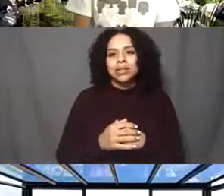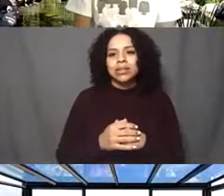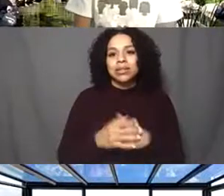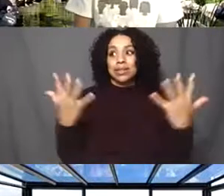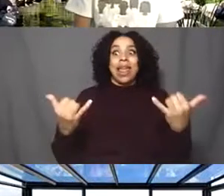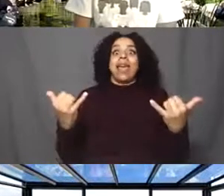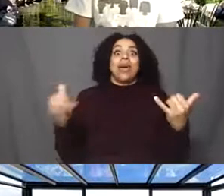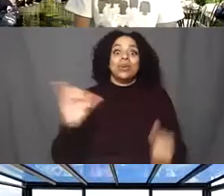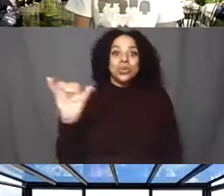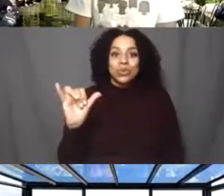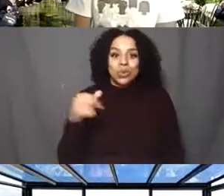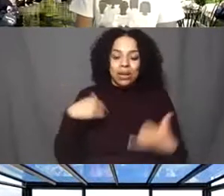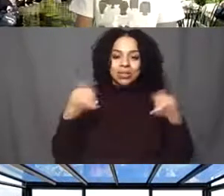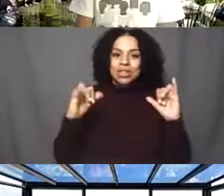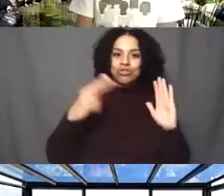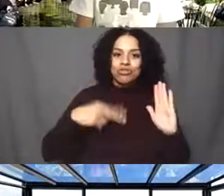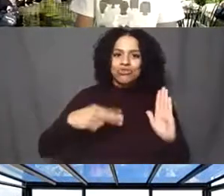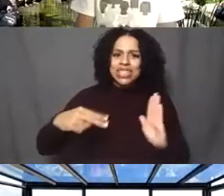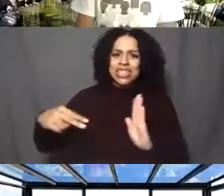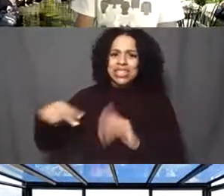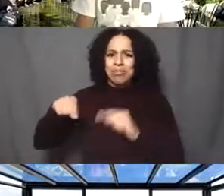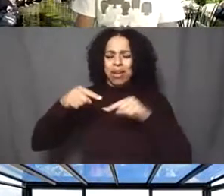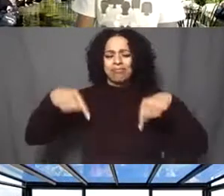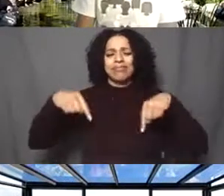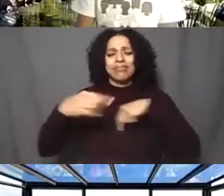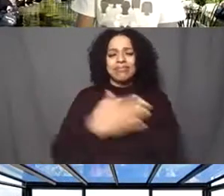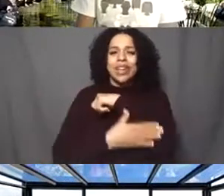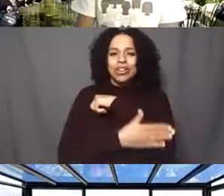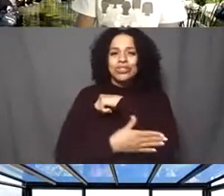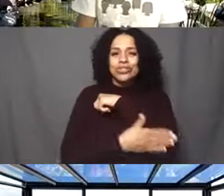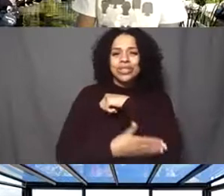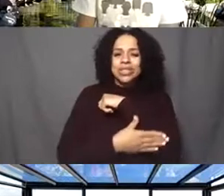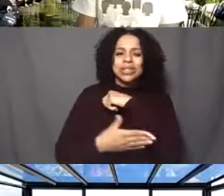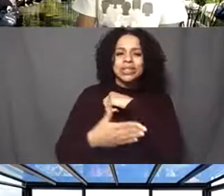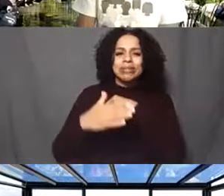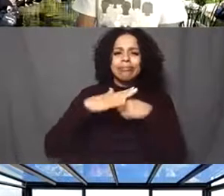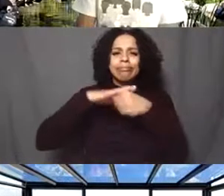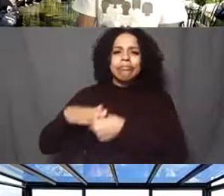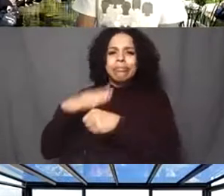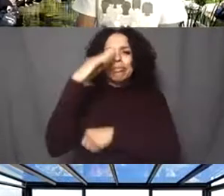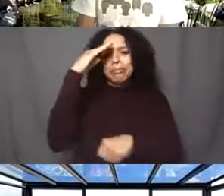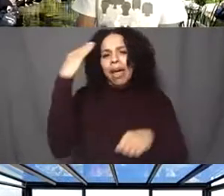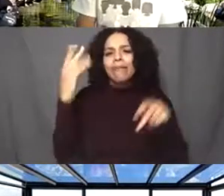I'm always reading about the things that this country has done to Black folks. And